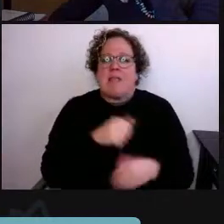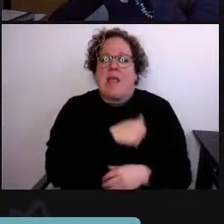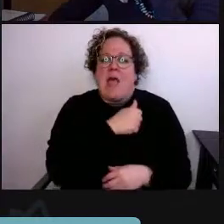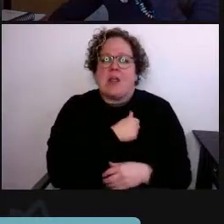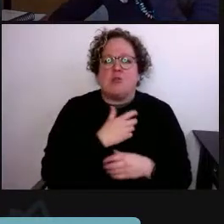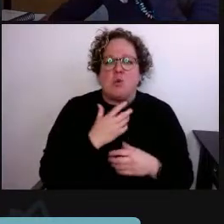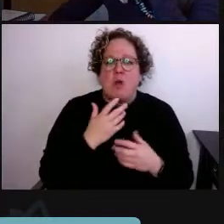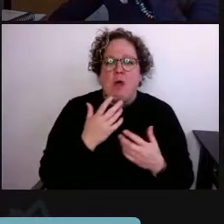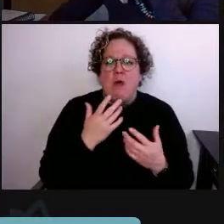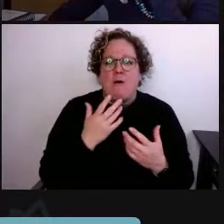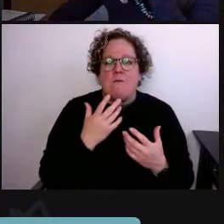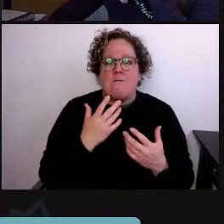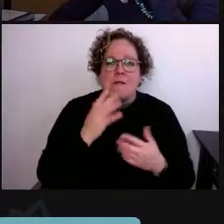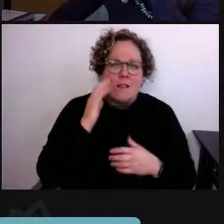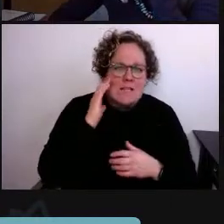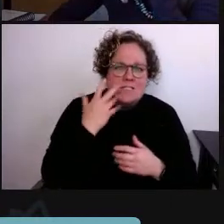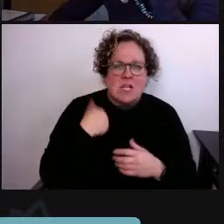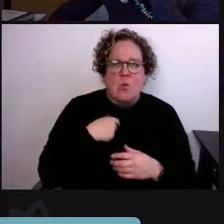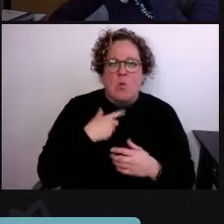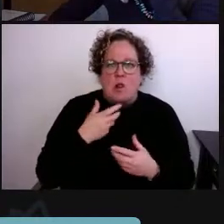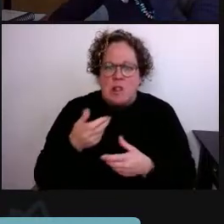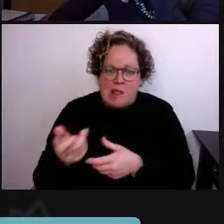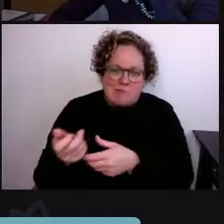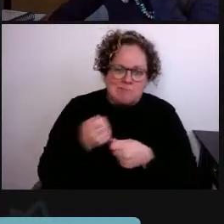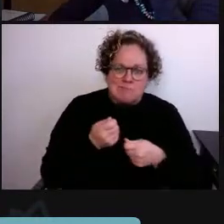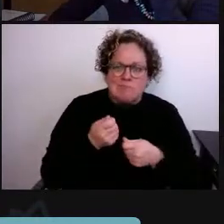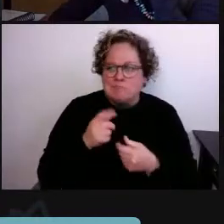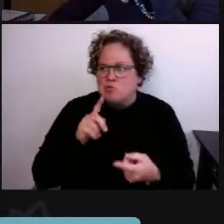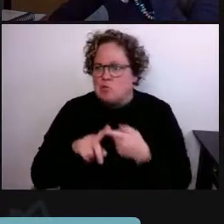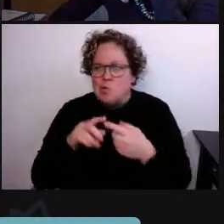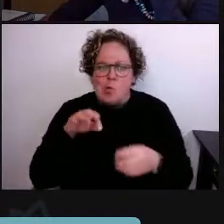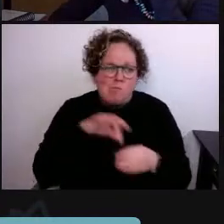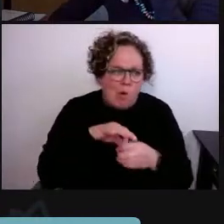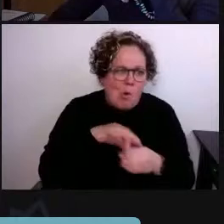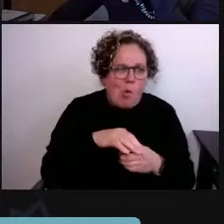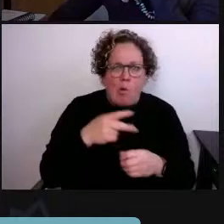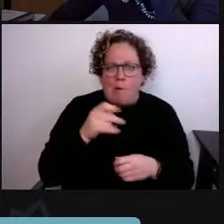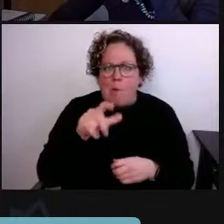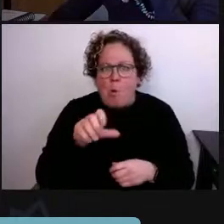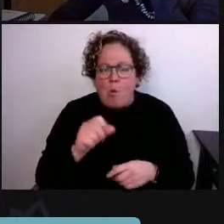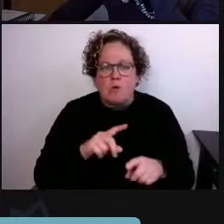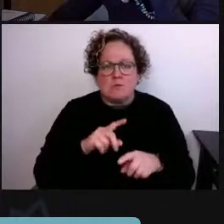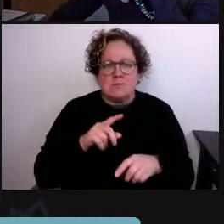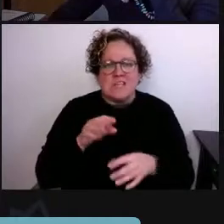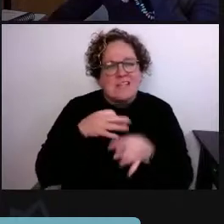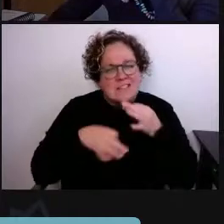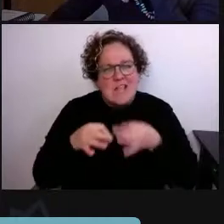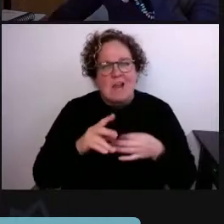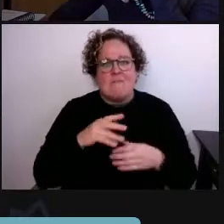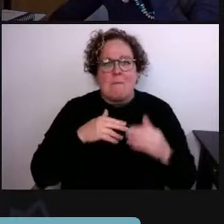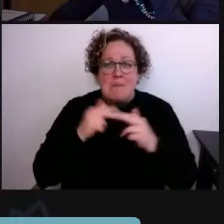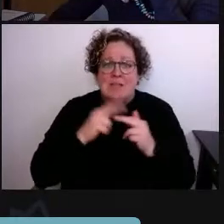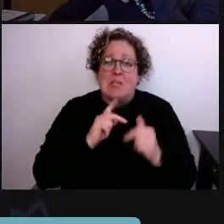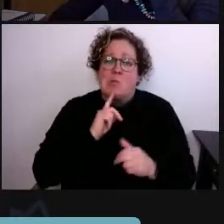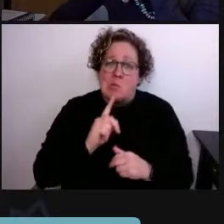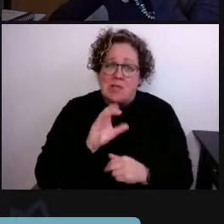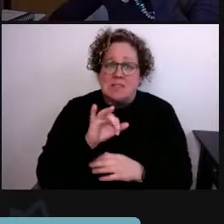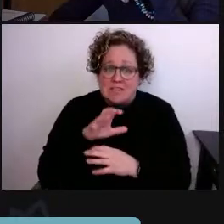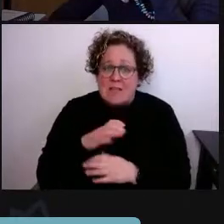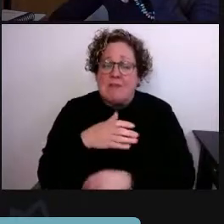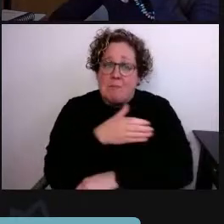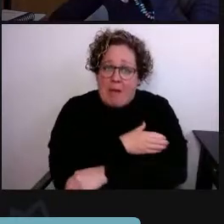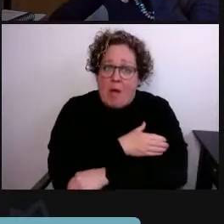extracting and transacting, getting them to the polls, as opposed to building that real civic power that is necessary for them to